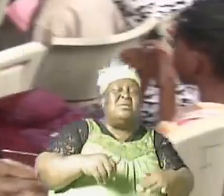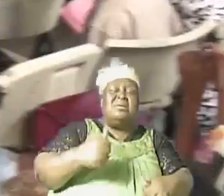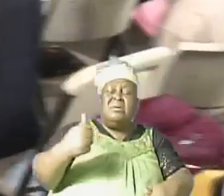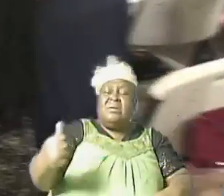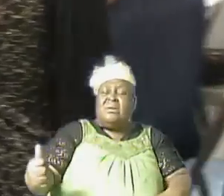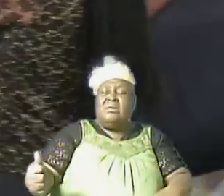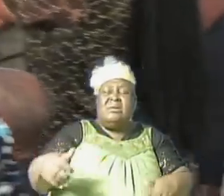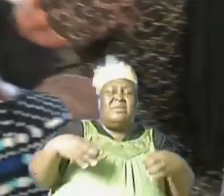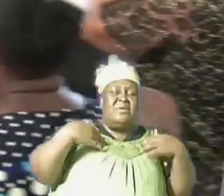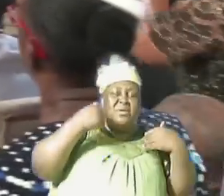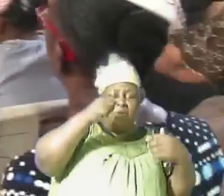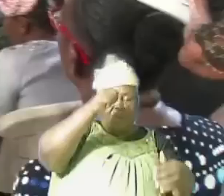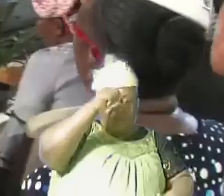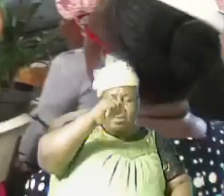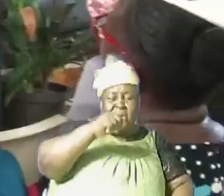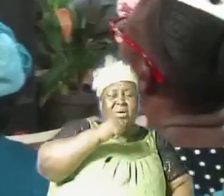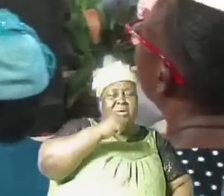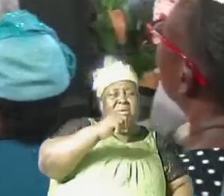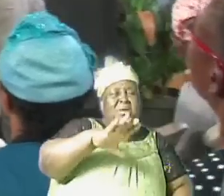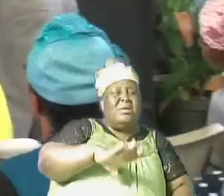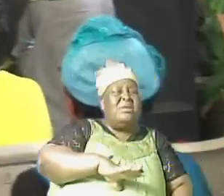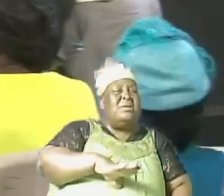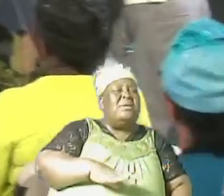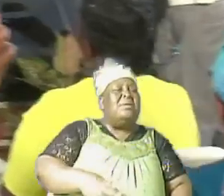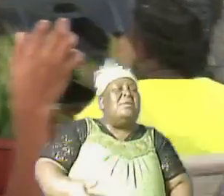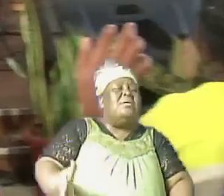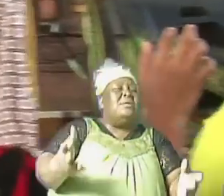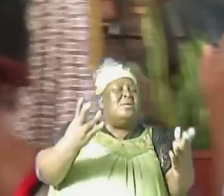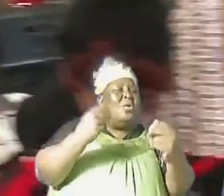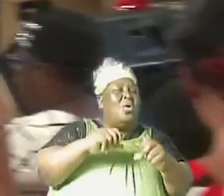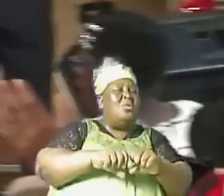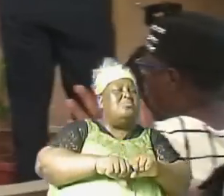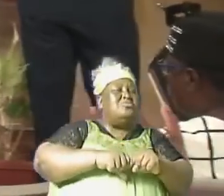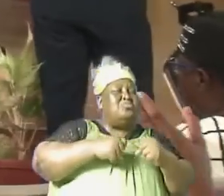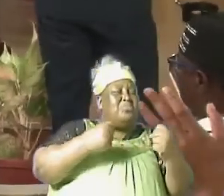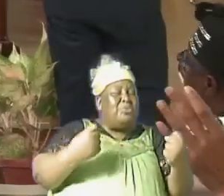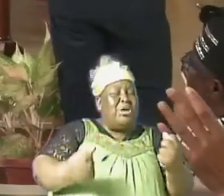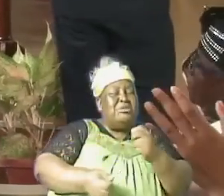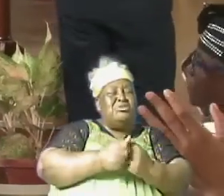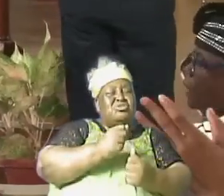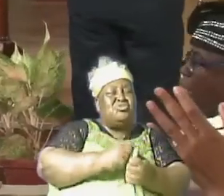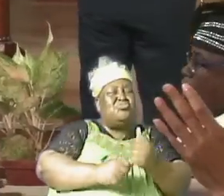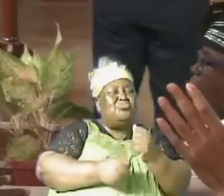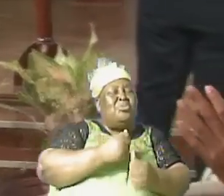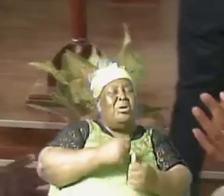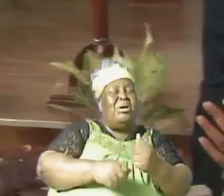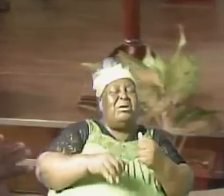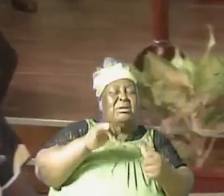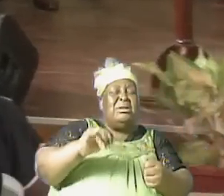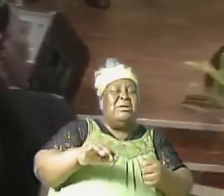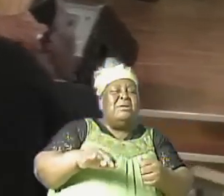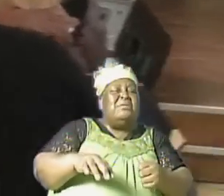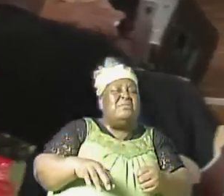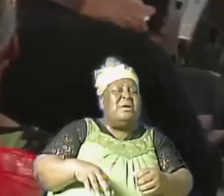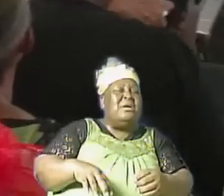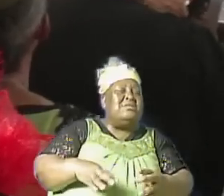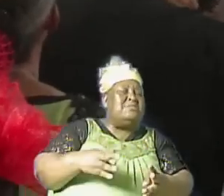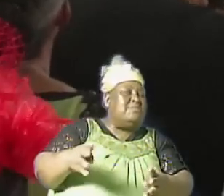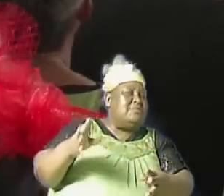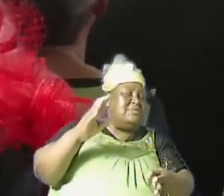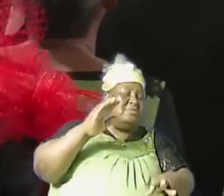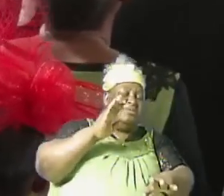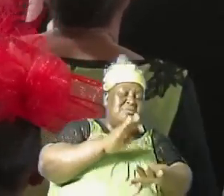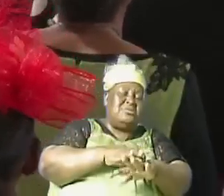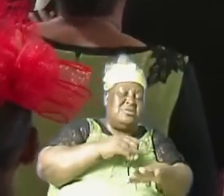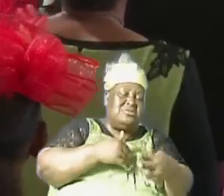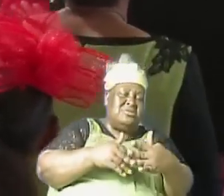Another young lady. But I come to break that spell today in the name of Jesus. I touch